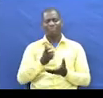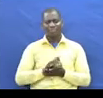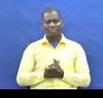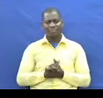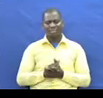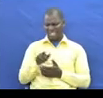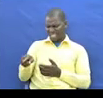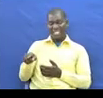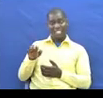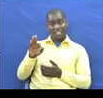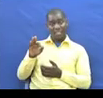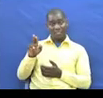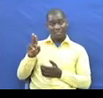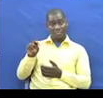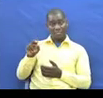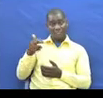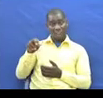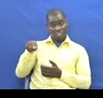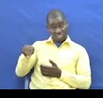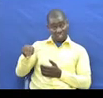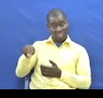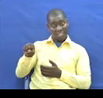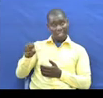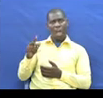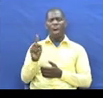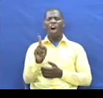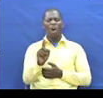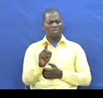Is the first ordered pair a function or not a function?